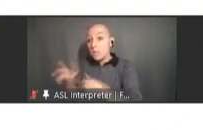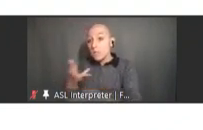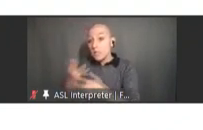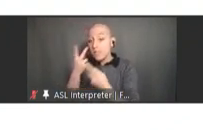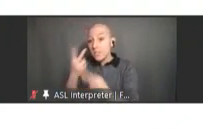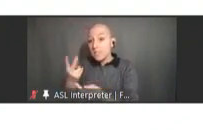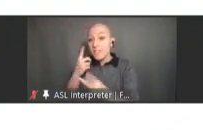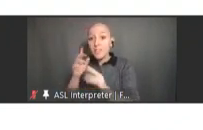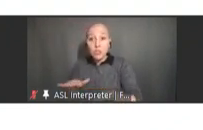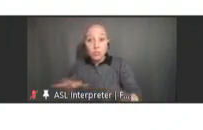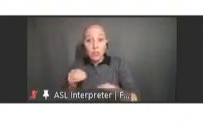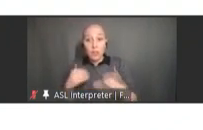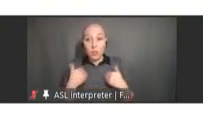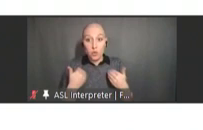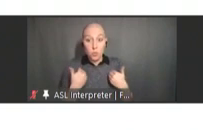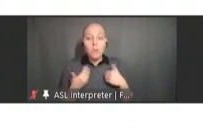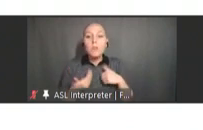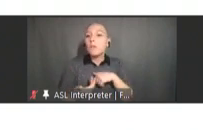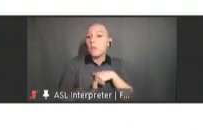covered.